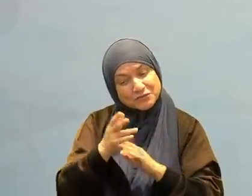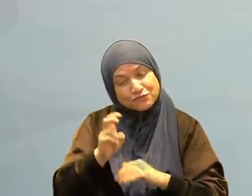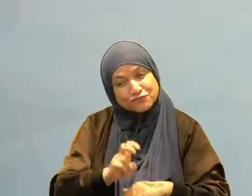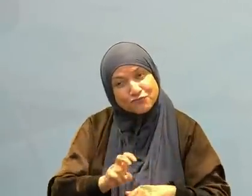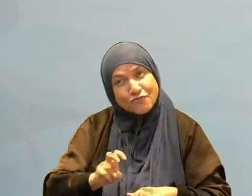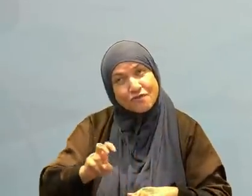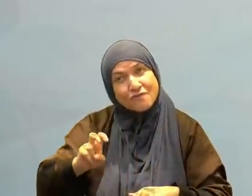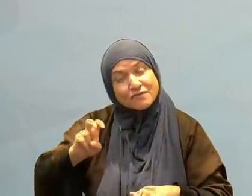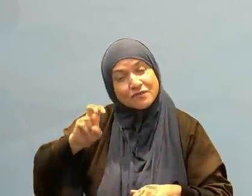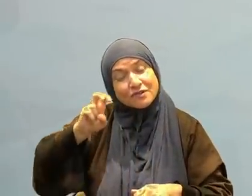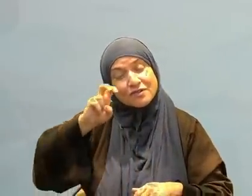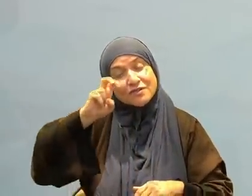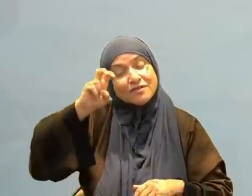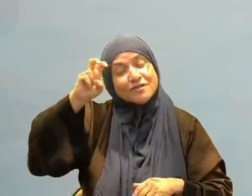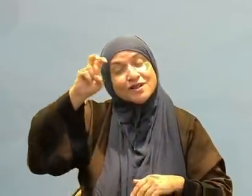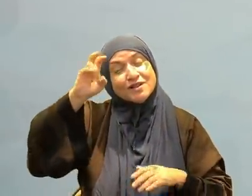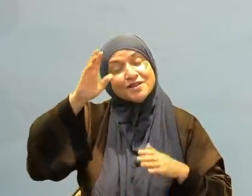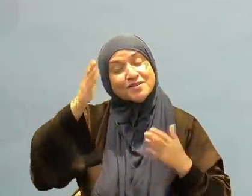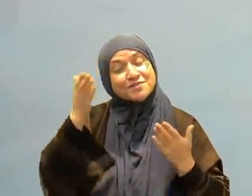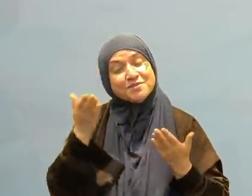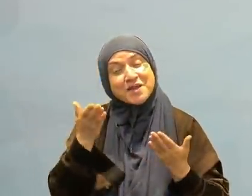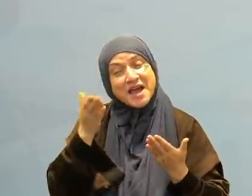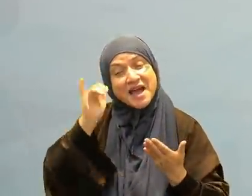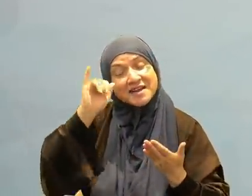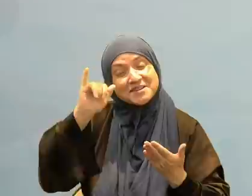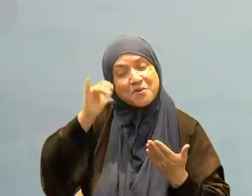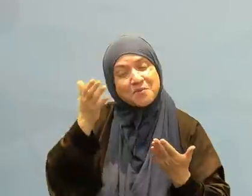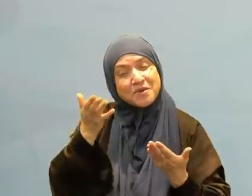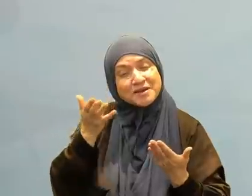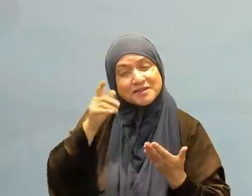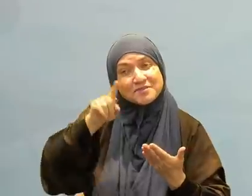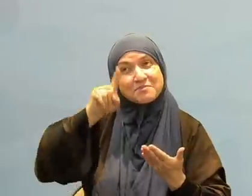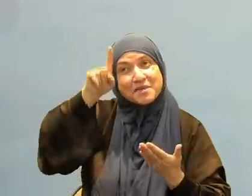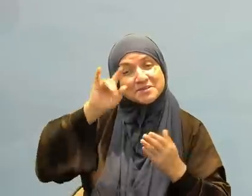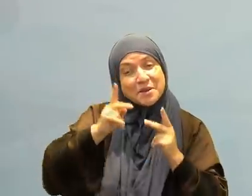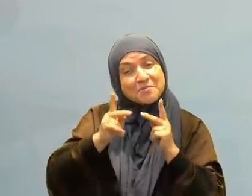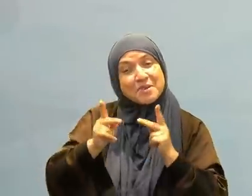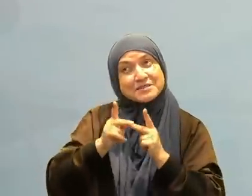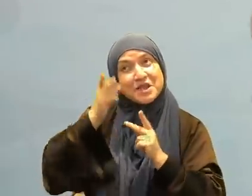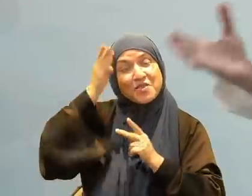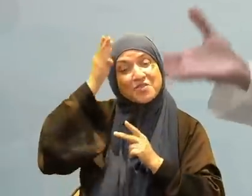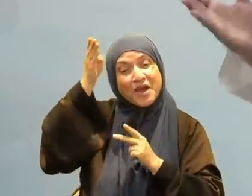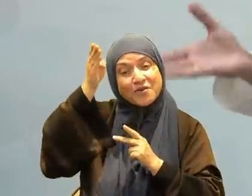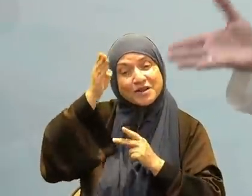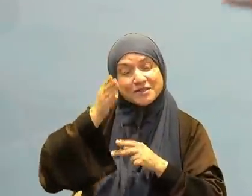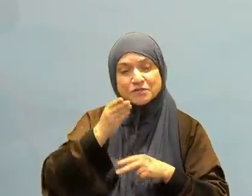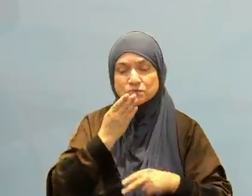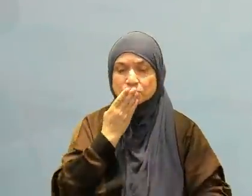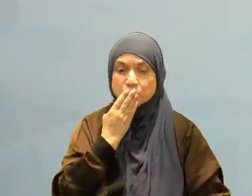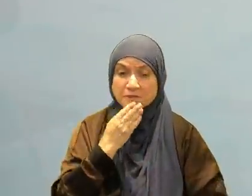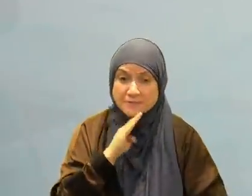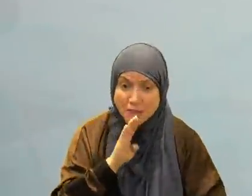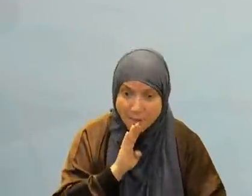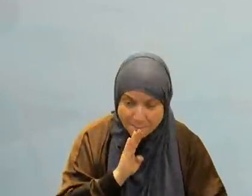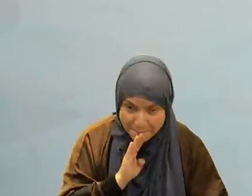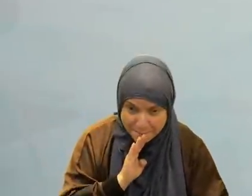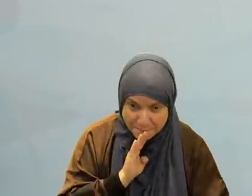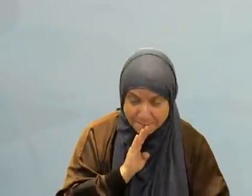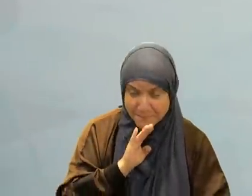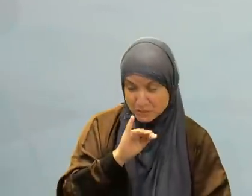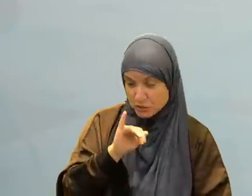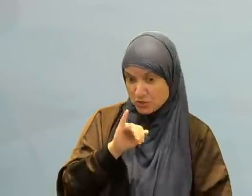Nuh alayhi salam. I mean, the list goes on. All of the prophets in one place praying there. And then you go from Surah Al-Kahf to Surah